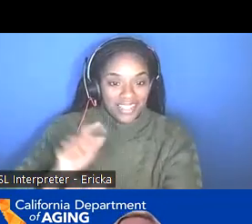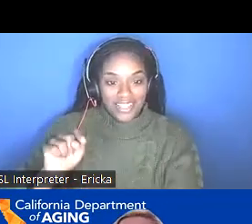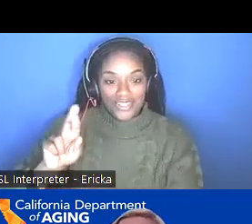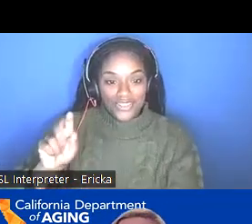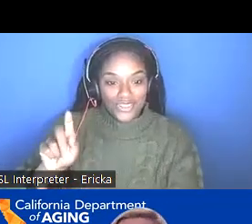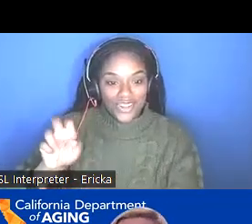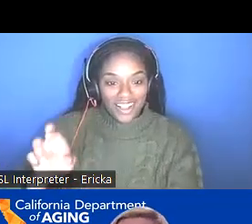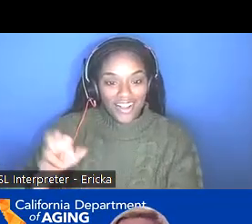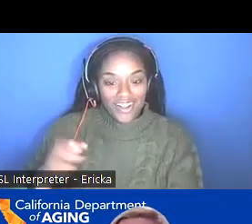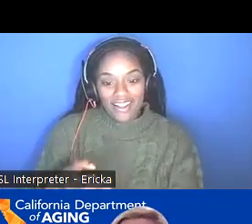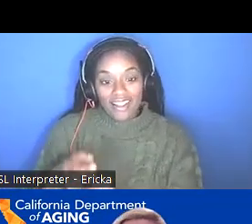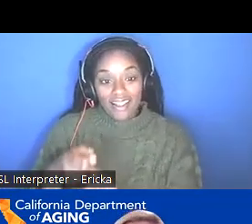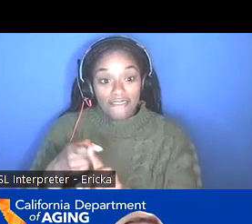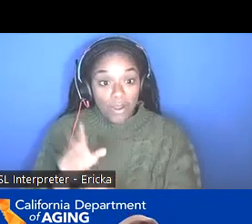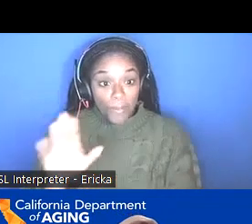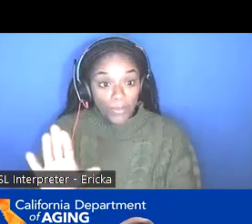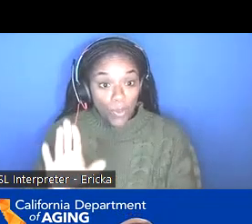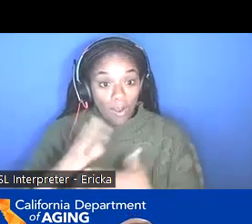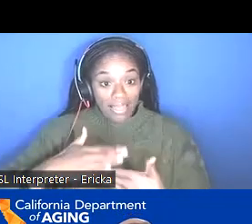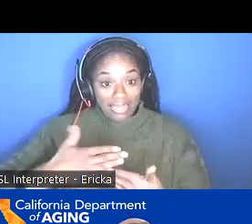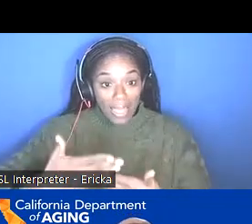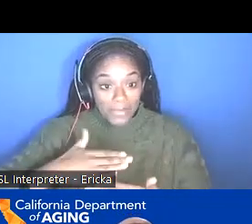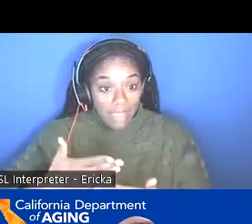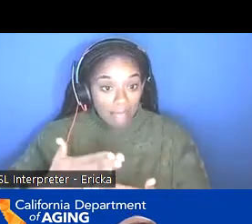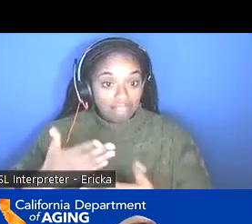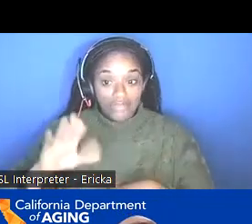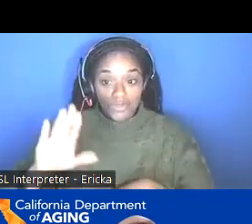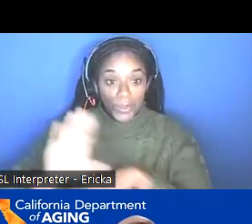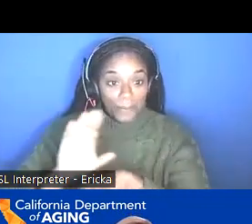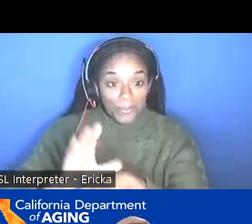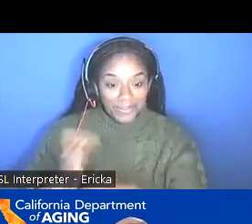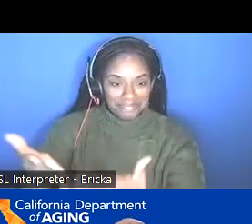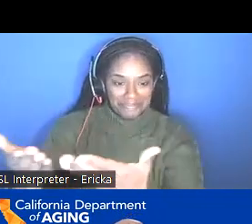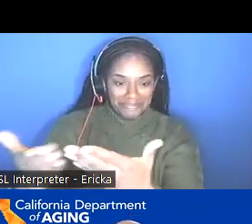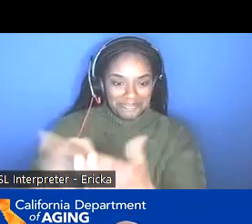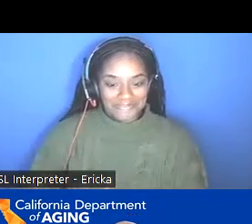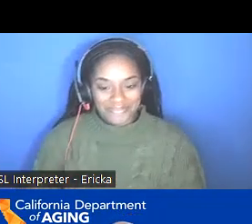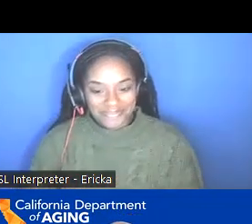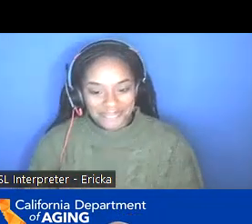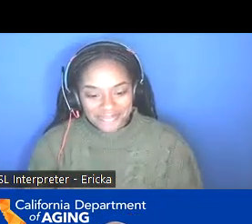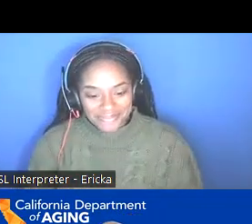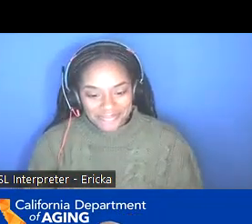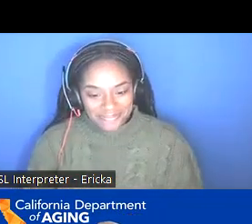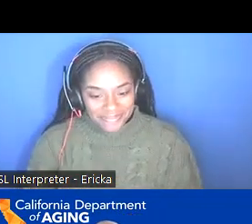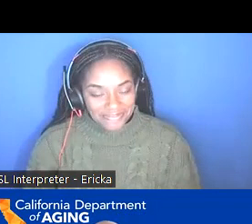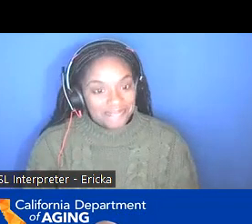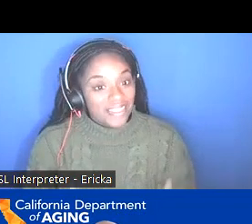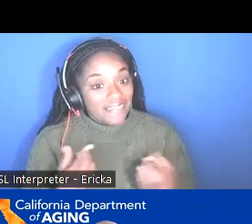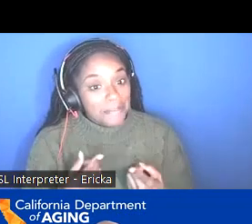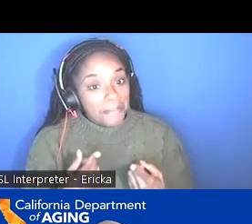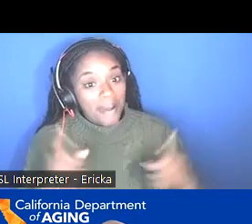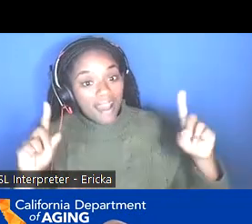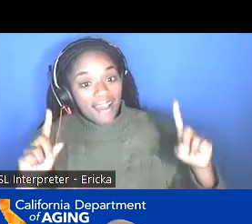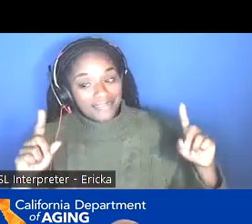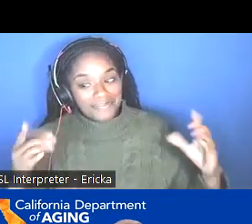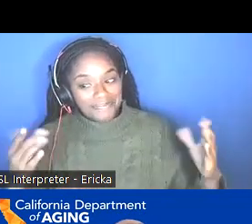from the convenience of your own laptop or desktop. Take it away, Amanda. Sure, it's finally here. I know we've